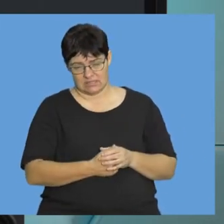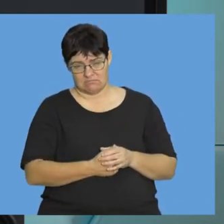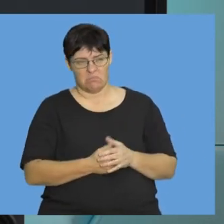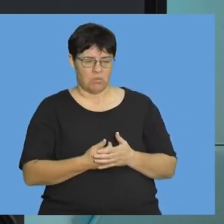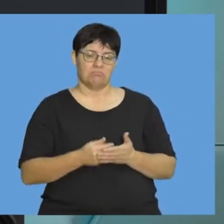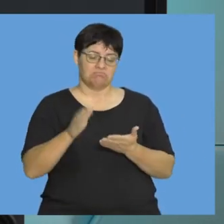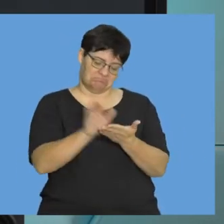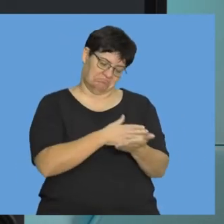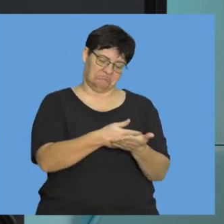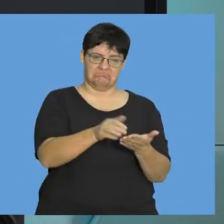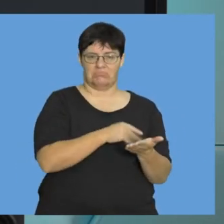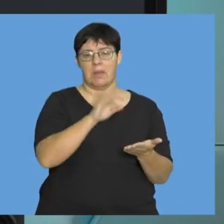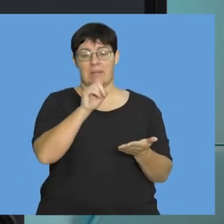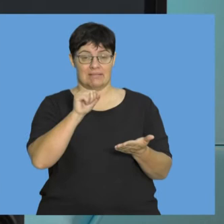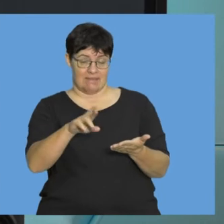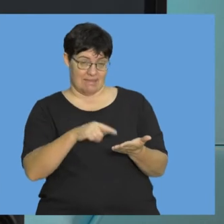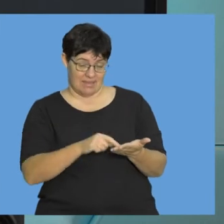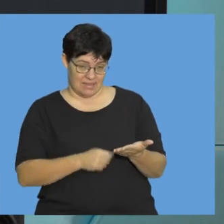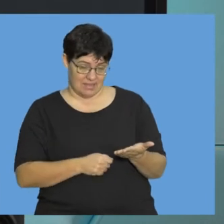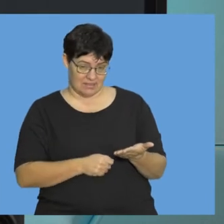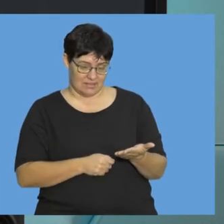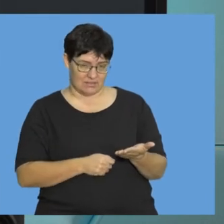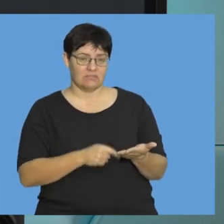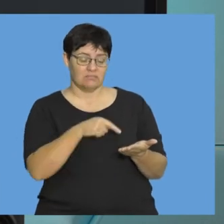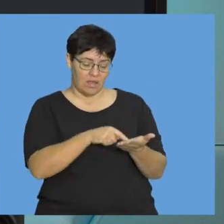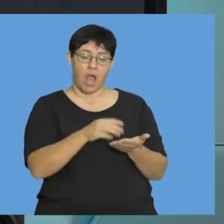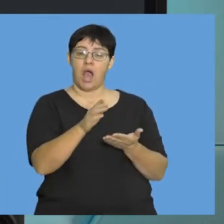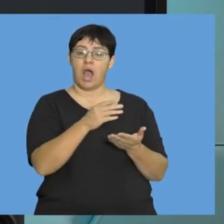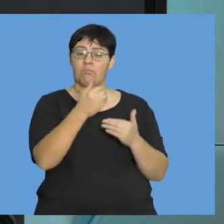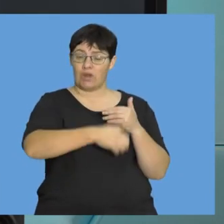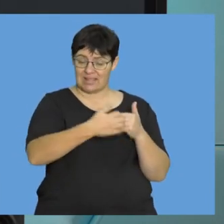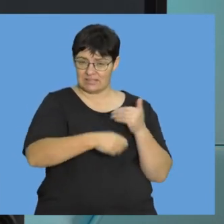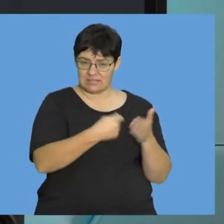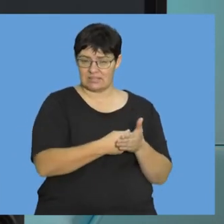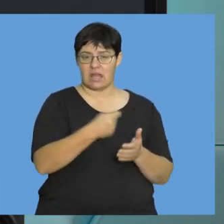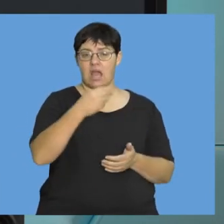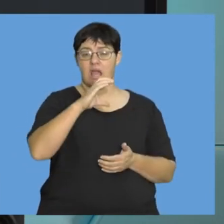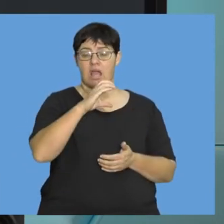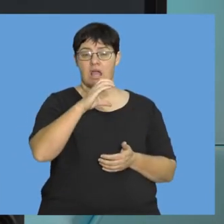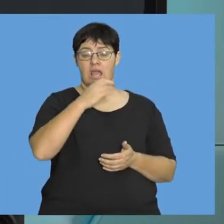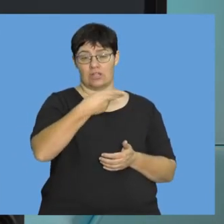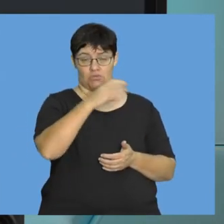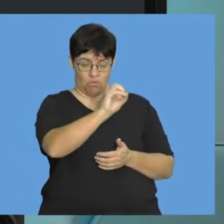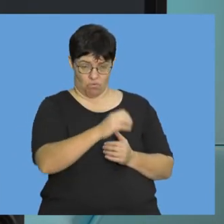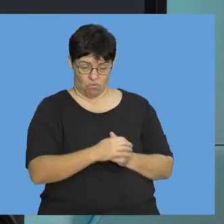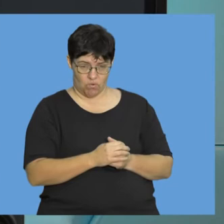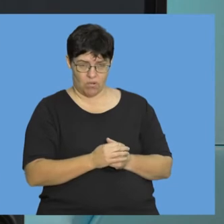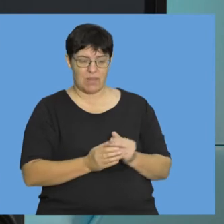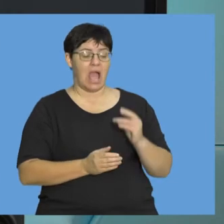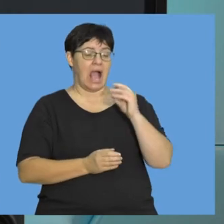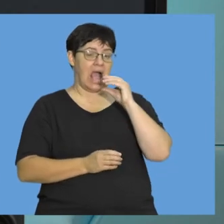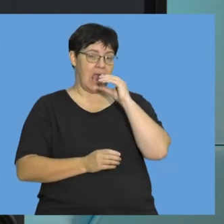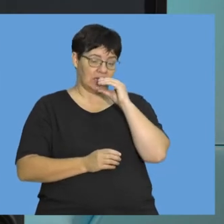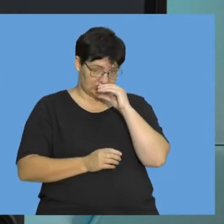right, with butter on. I take the piece of bread. It's a carbohydrate. it's big molecules.